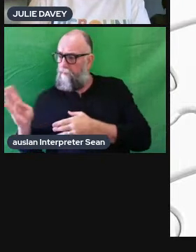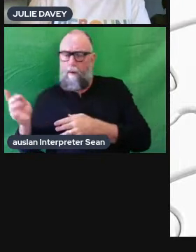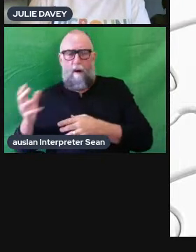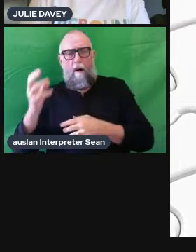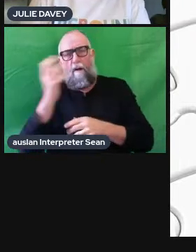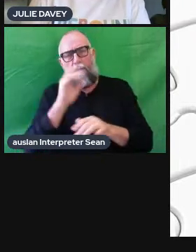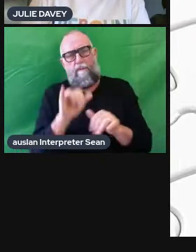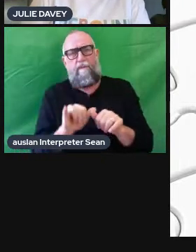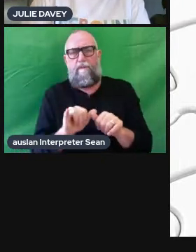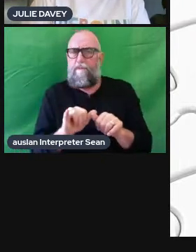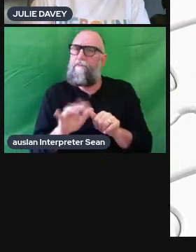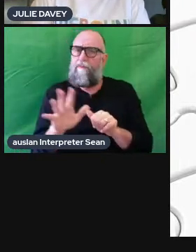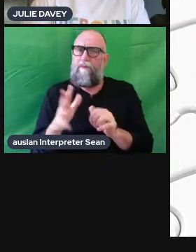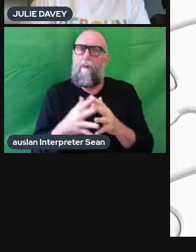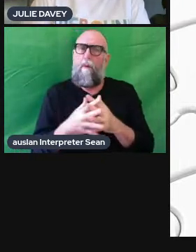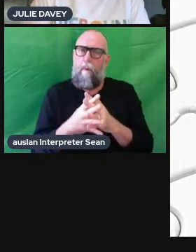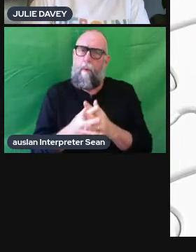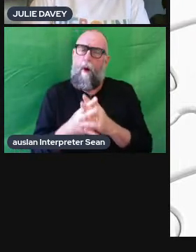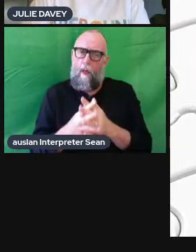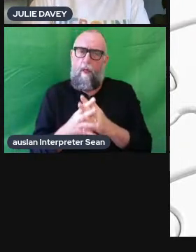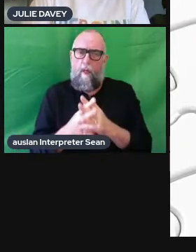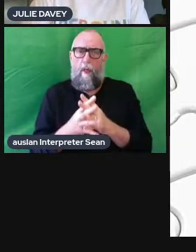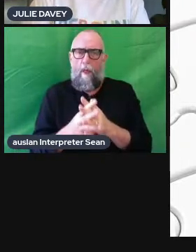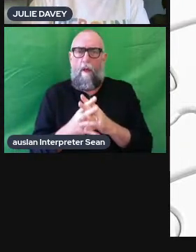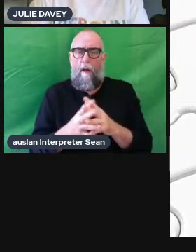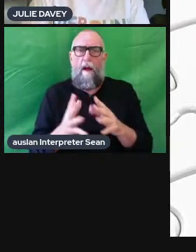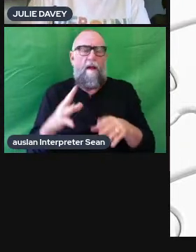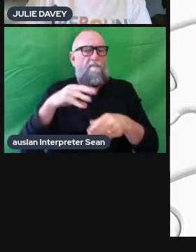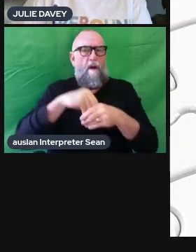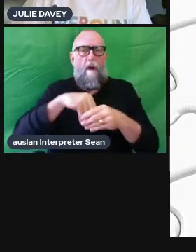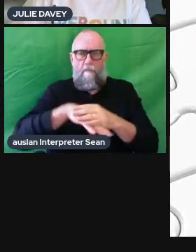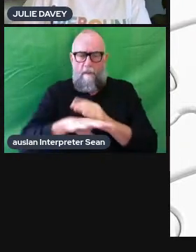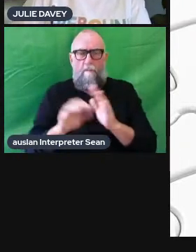talents that were brought to bear within the project.